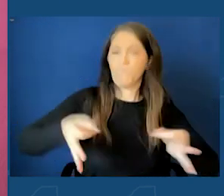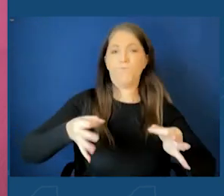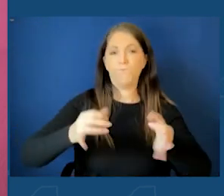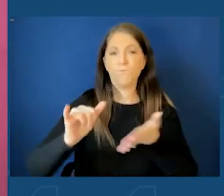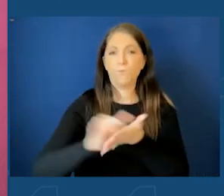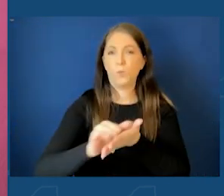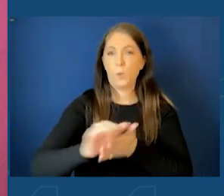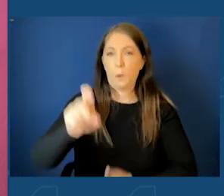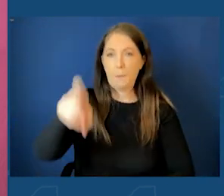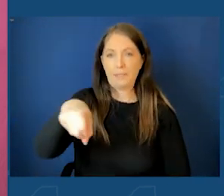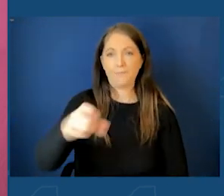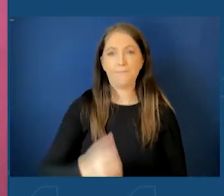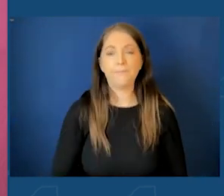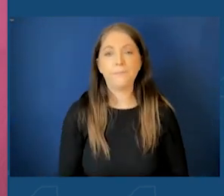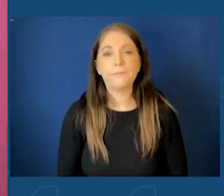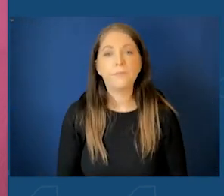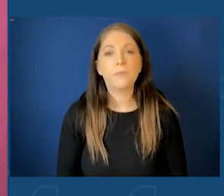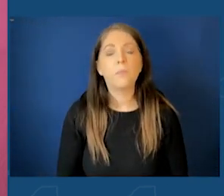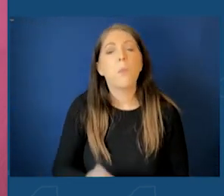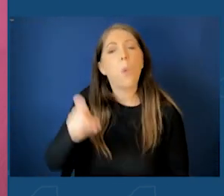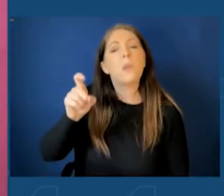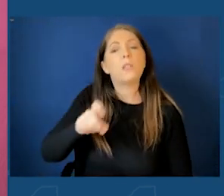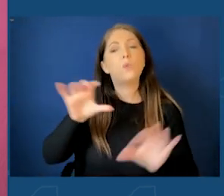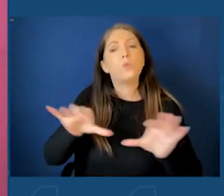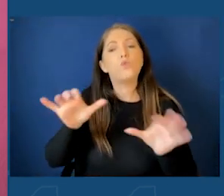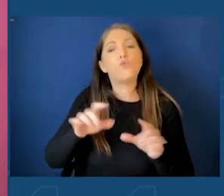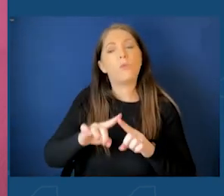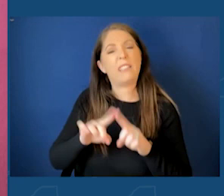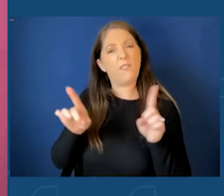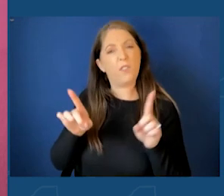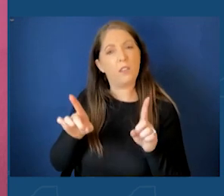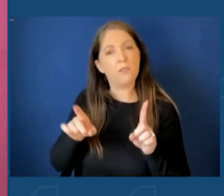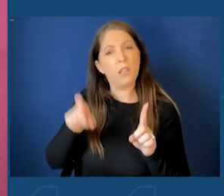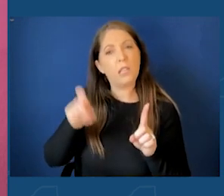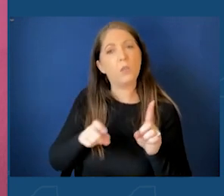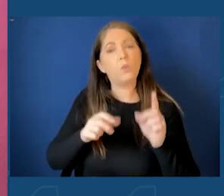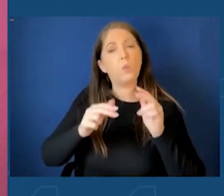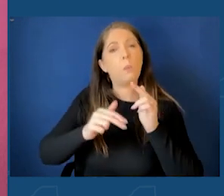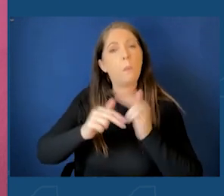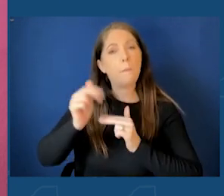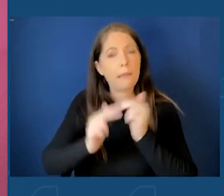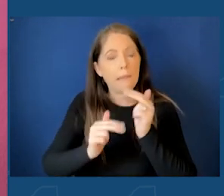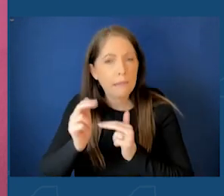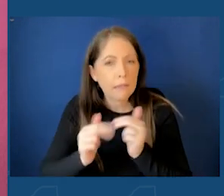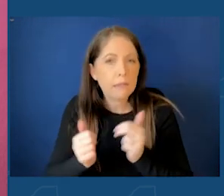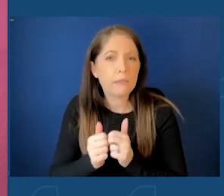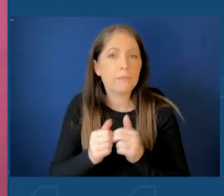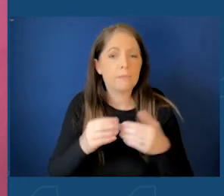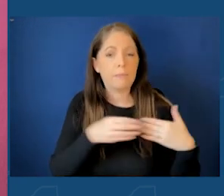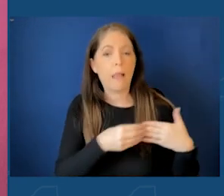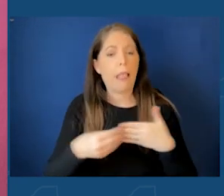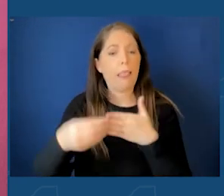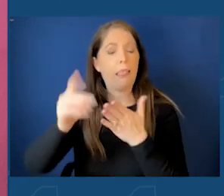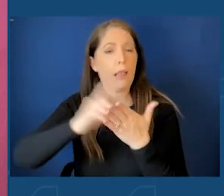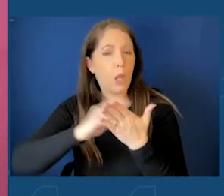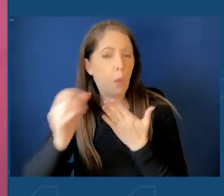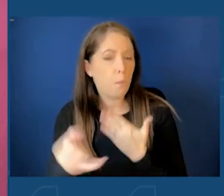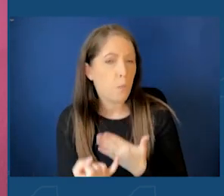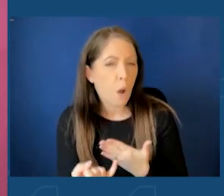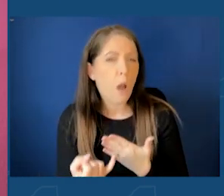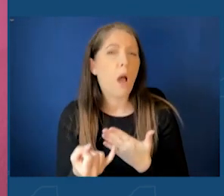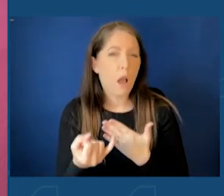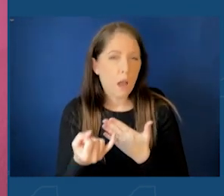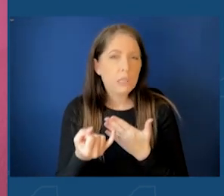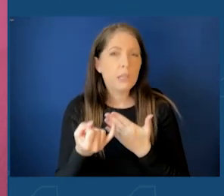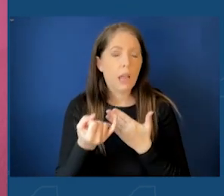it in a different way. We had to build and lead a project that practiced